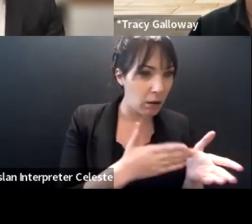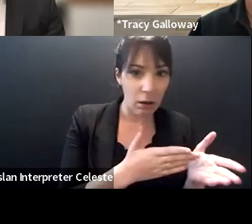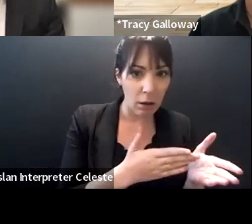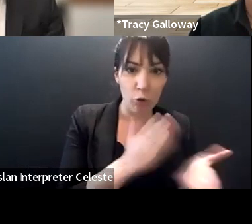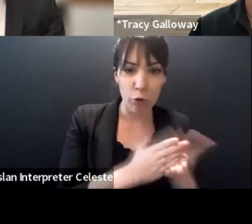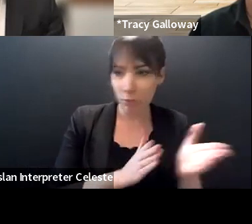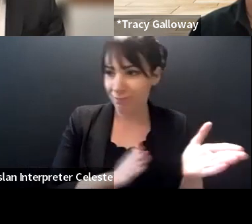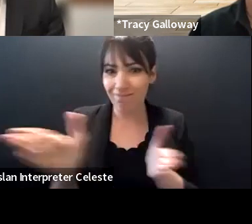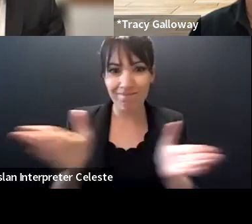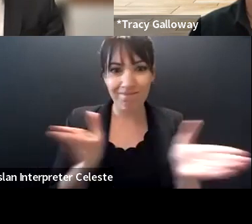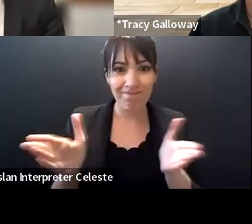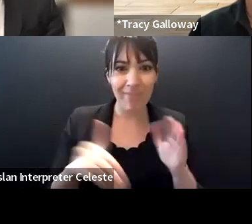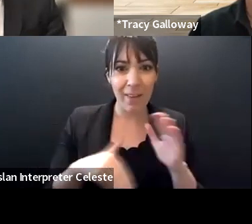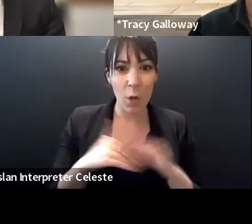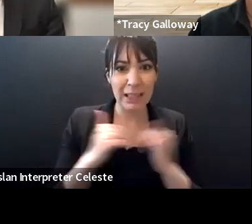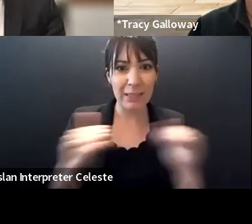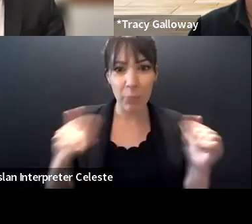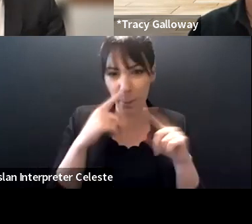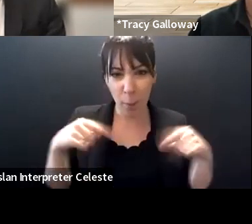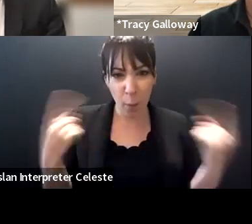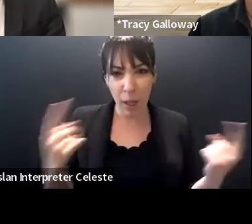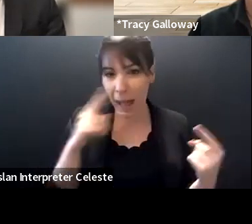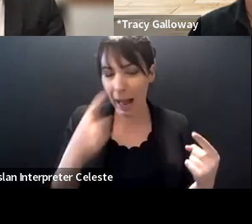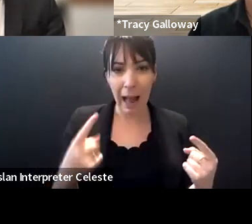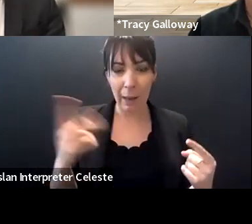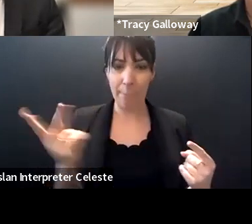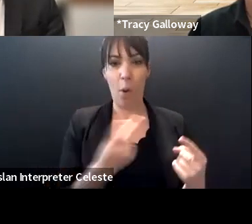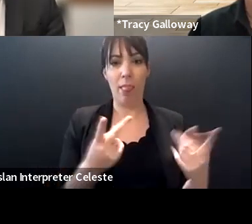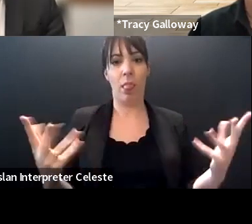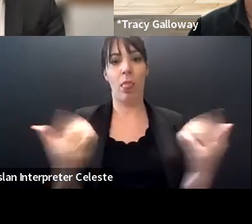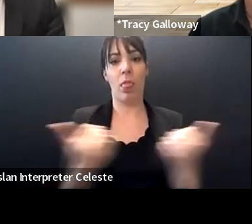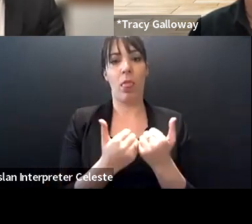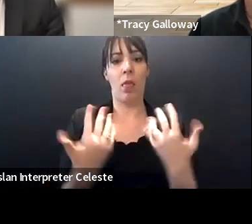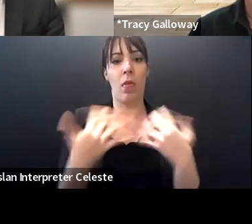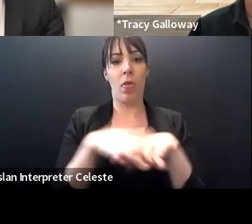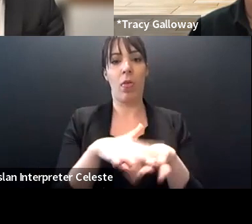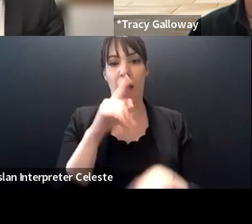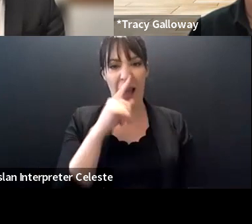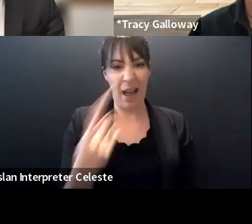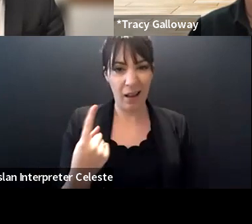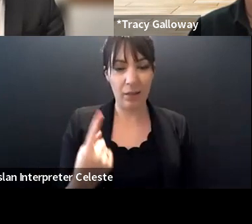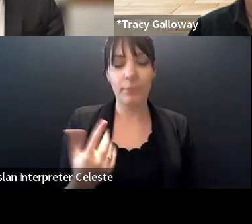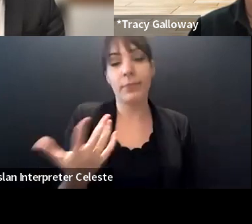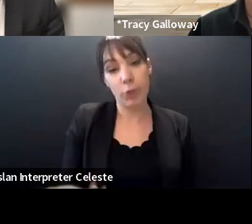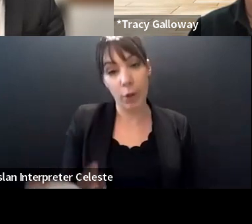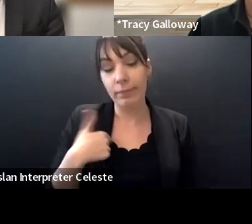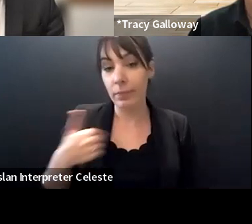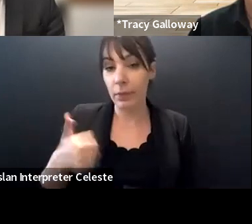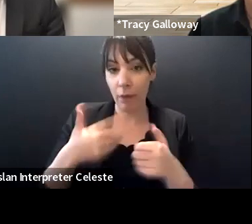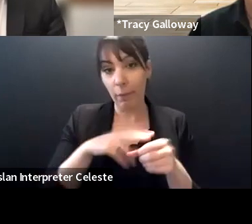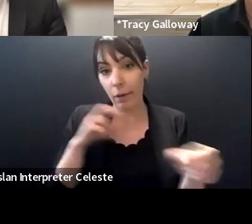I just couldn't find a way to bring those two things together. So I came back into academia as a learning